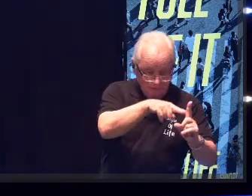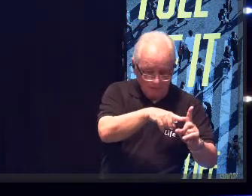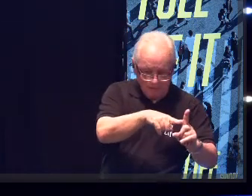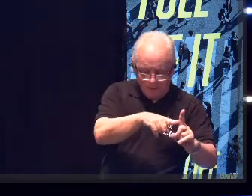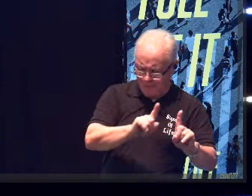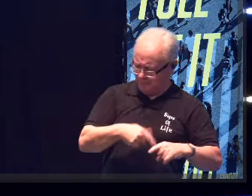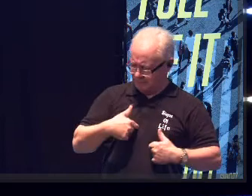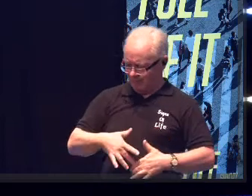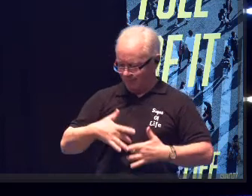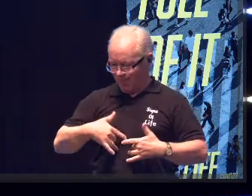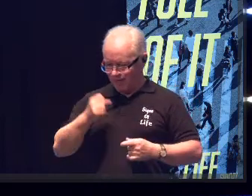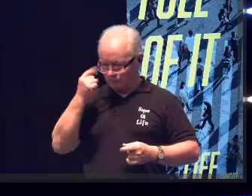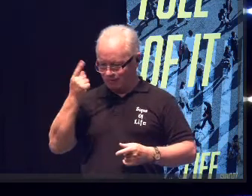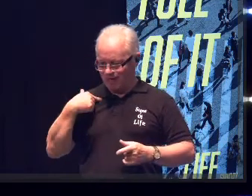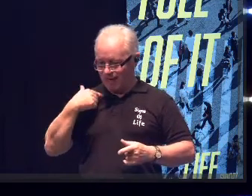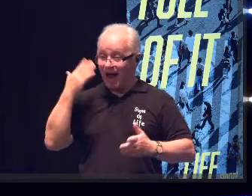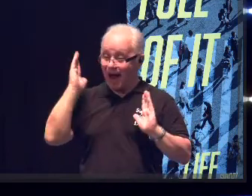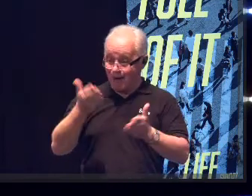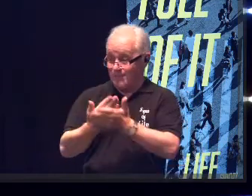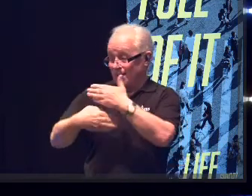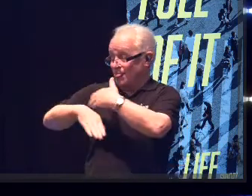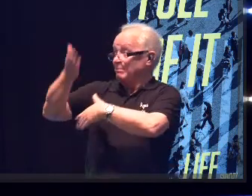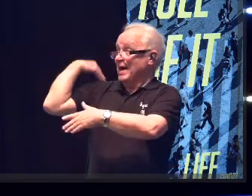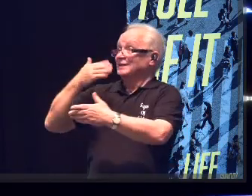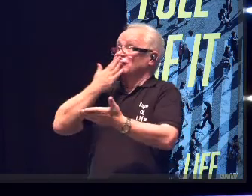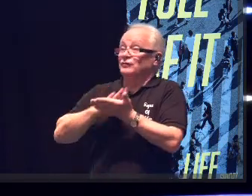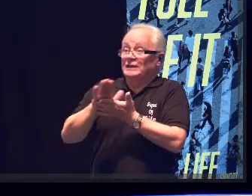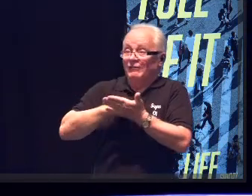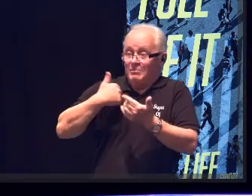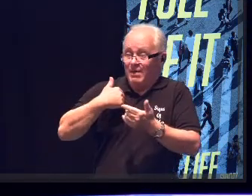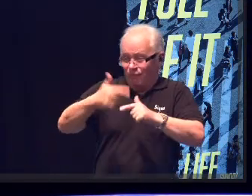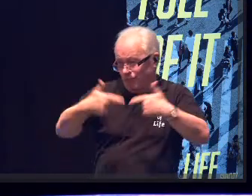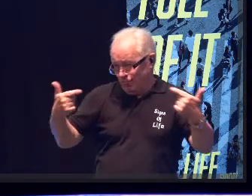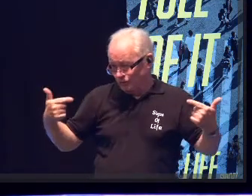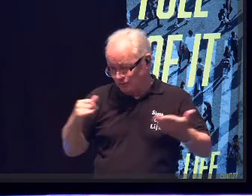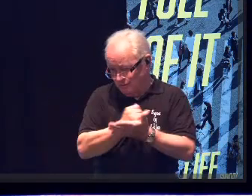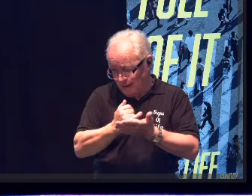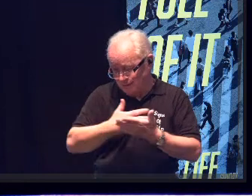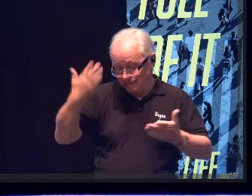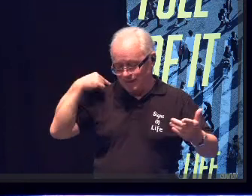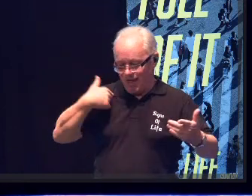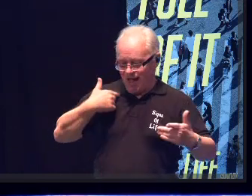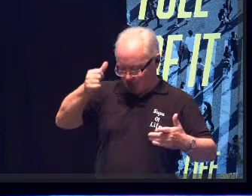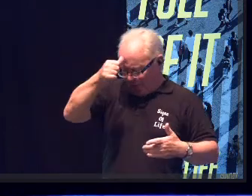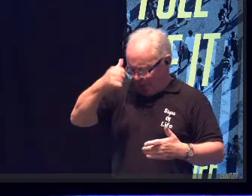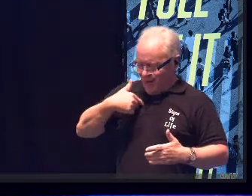forgiven of that much, then we will be able to live full of grace